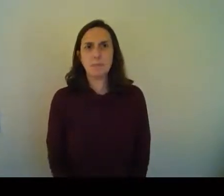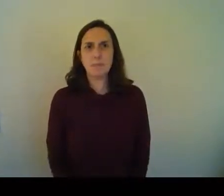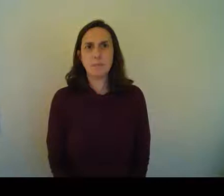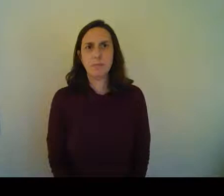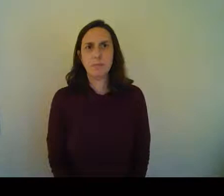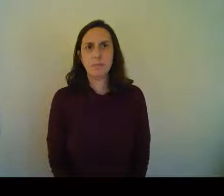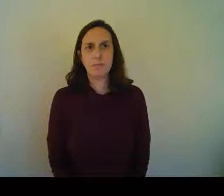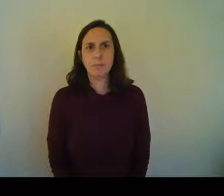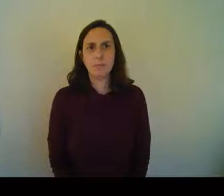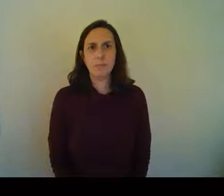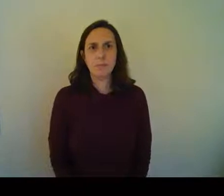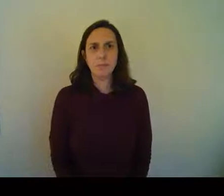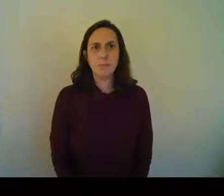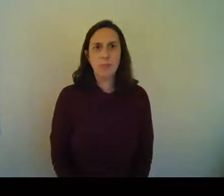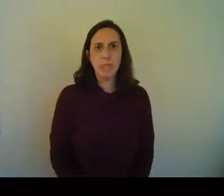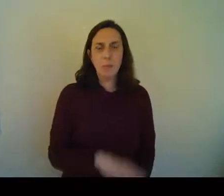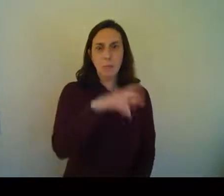p of x over q of x.